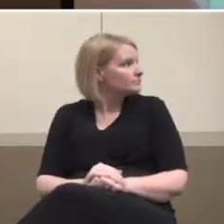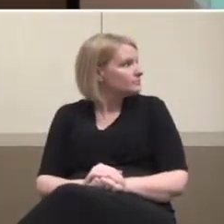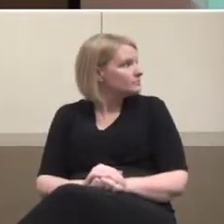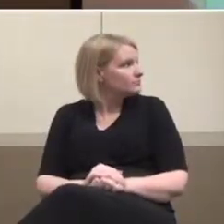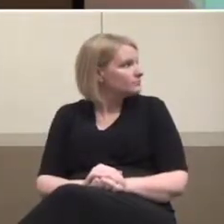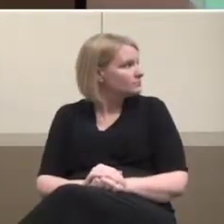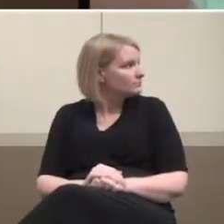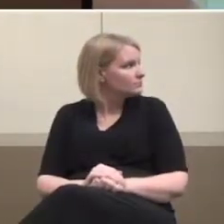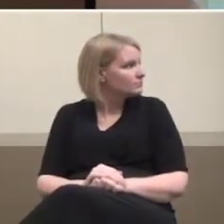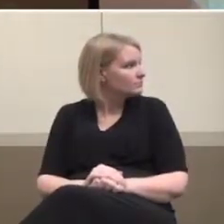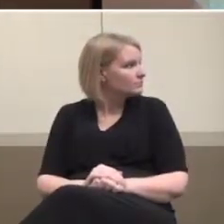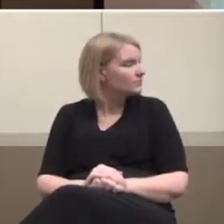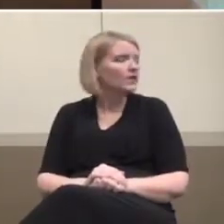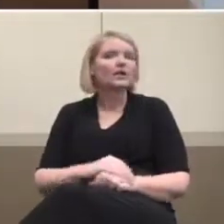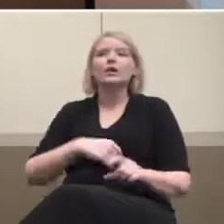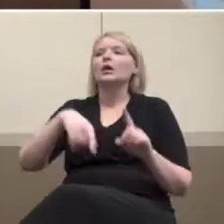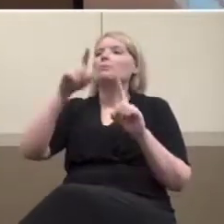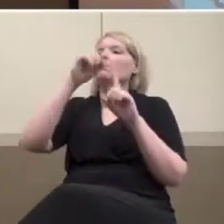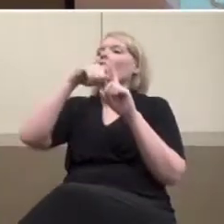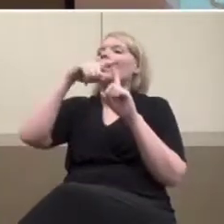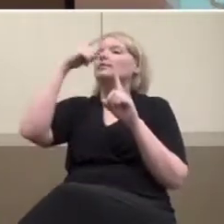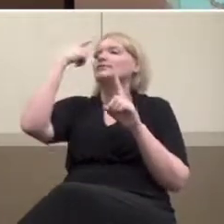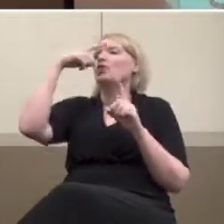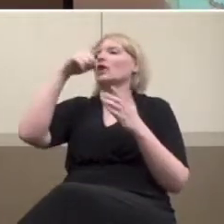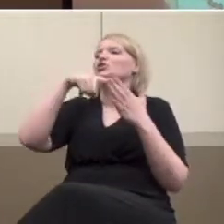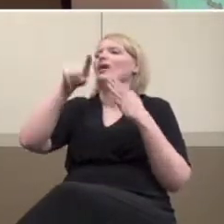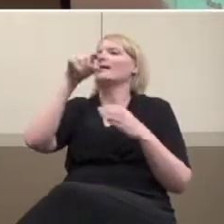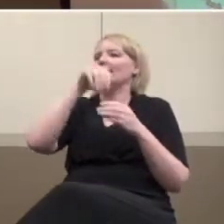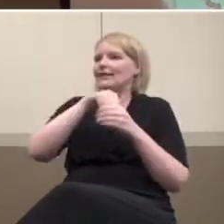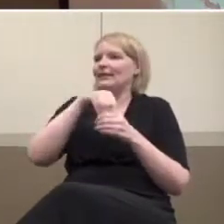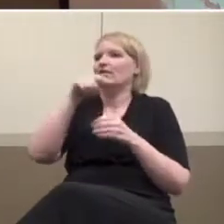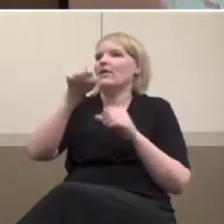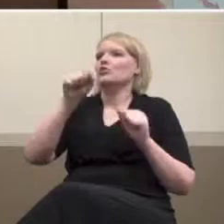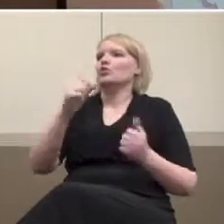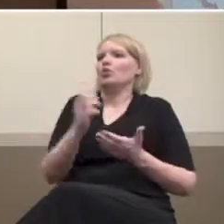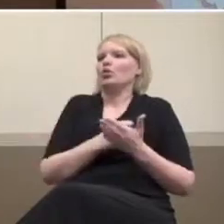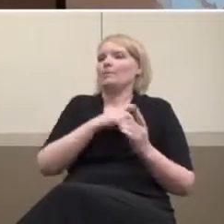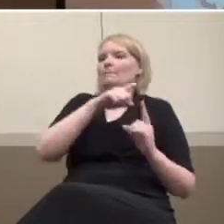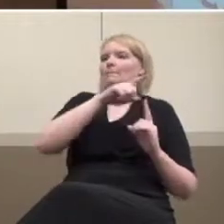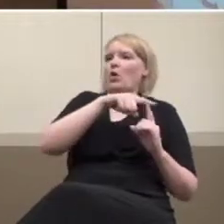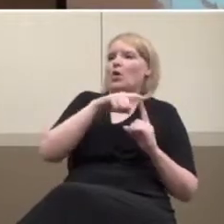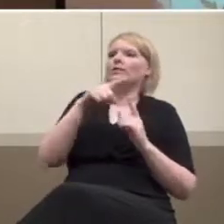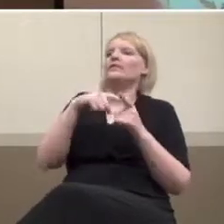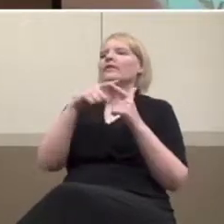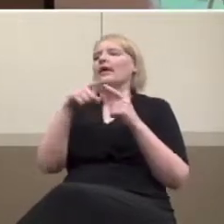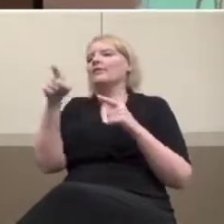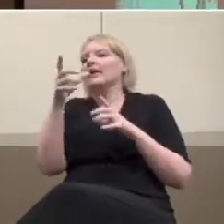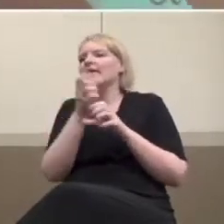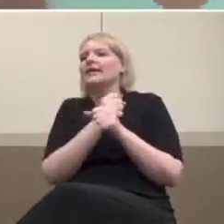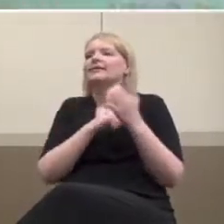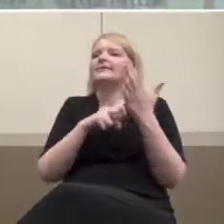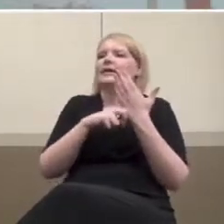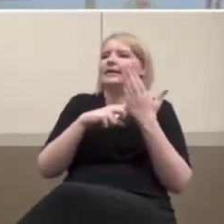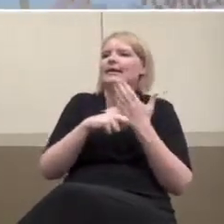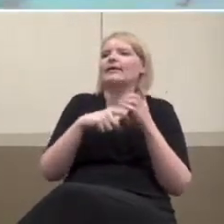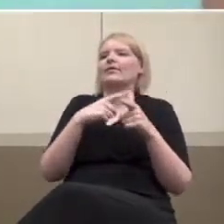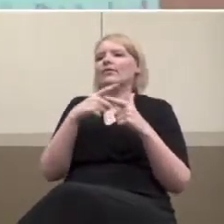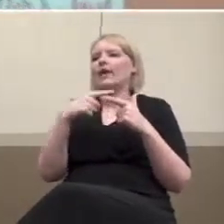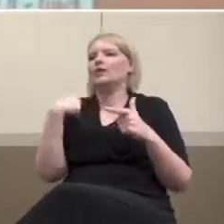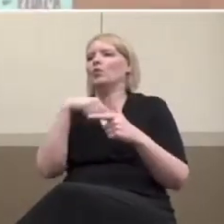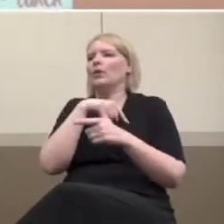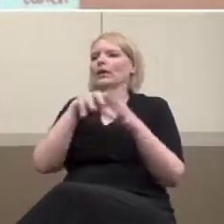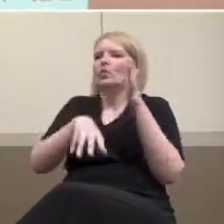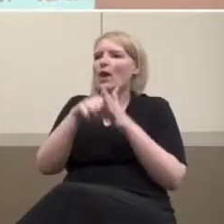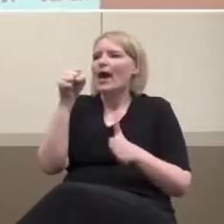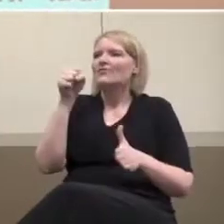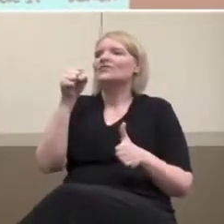for the check-in, when we had it a little bit different where they could earn points, then they would get tickets, and then we do a raffle. So you wanted to get your